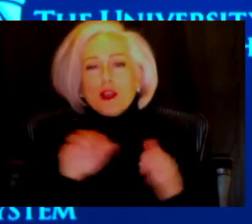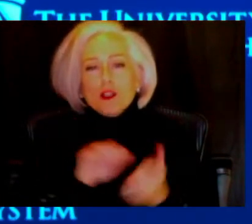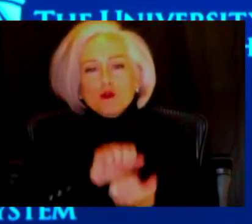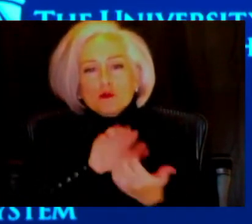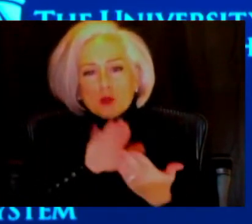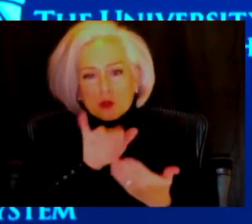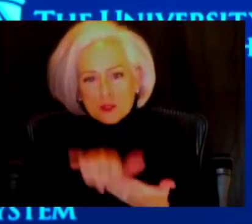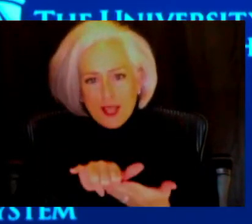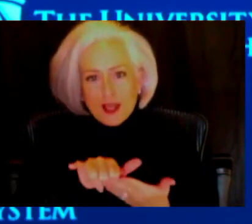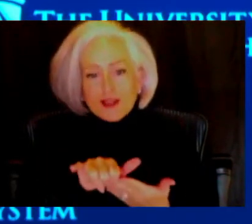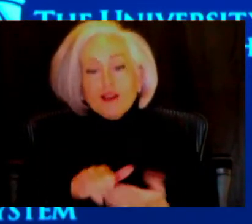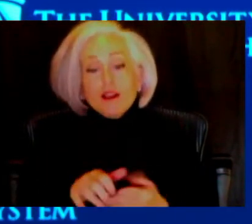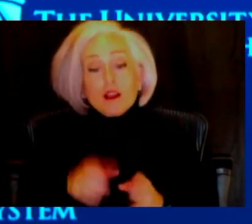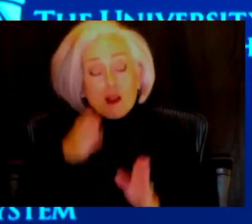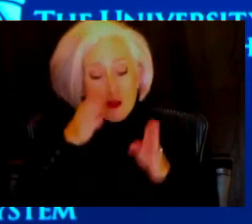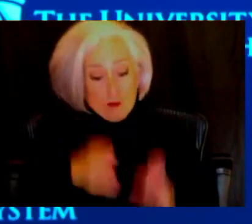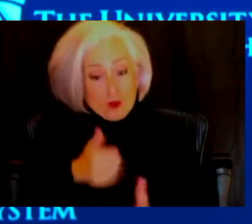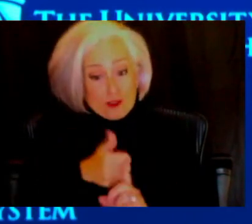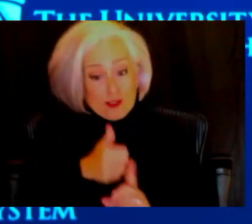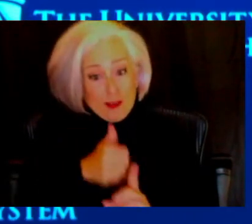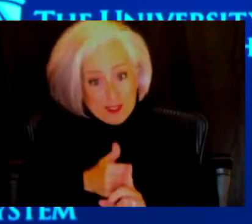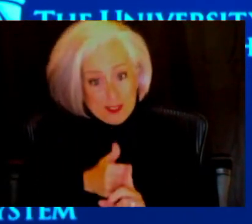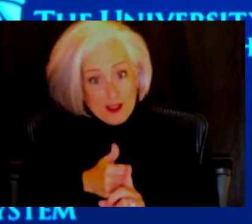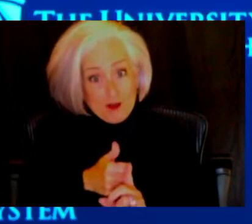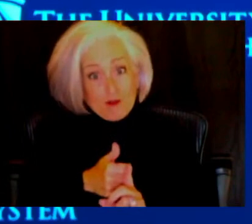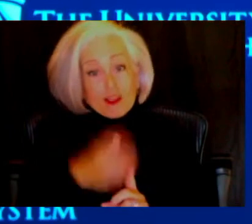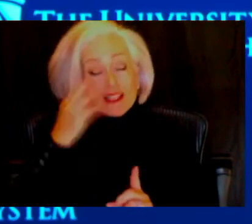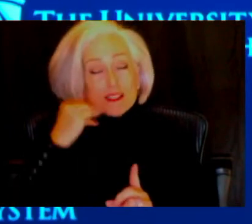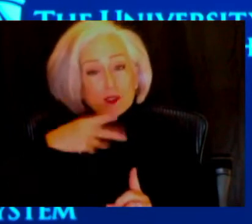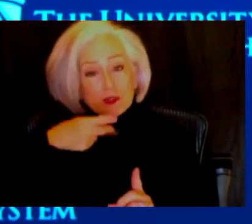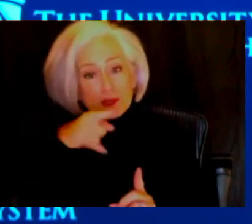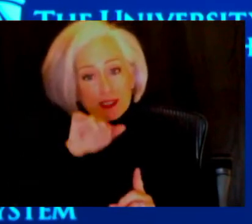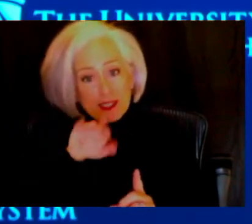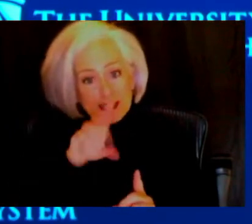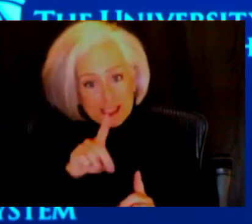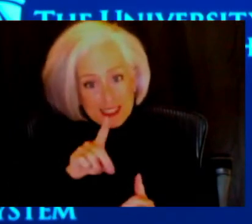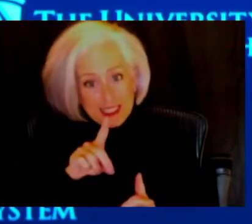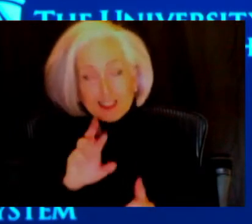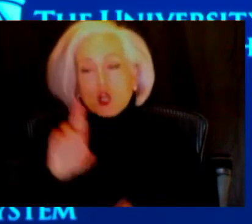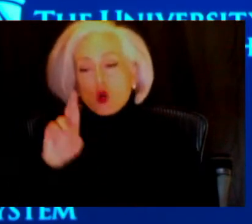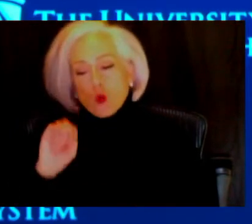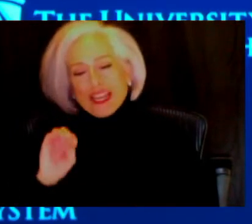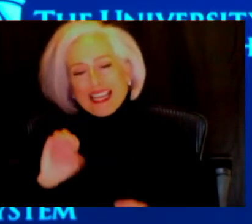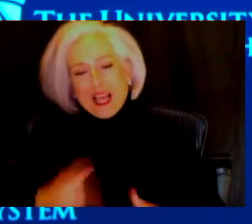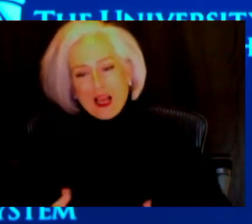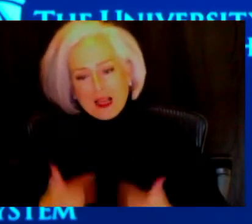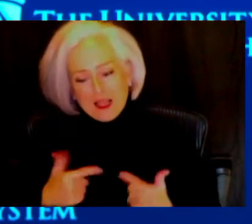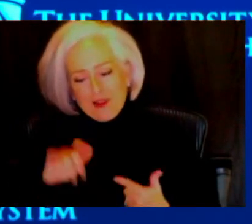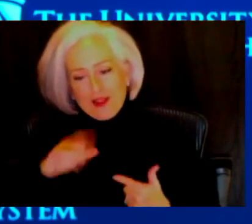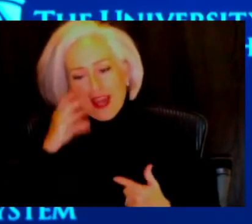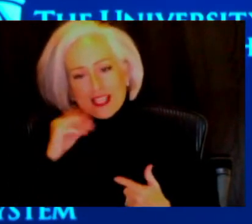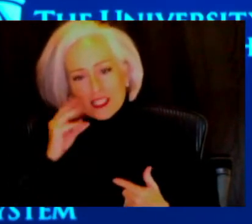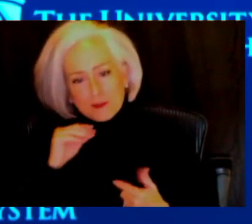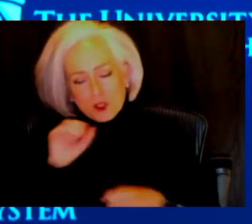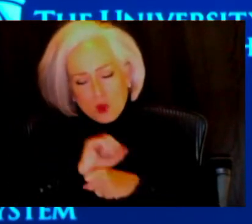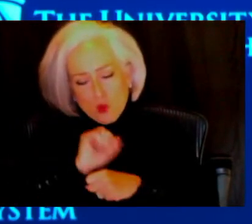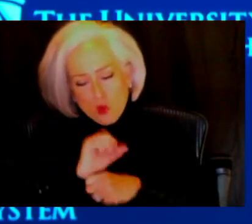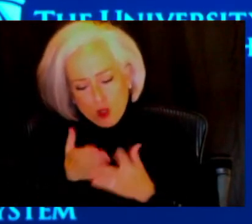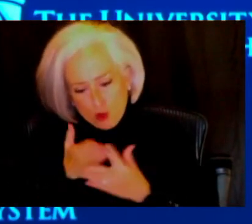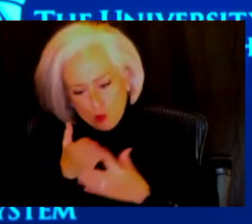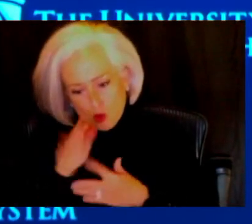PTSD relive the experiences, work through the experiences. Because as long as you just ignore it